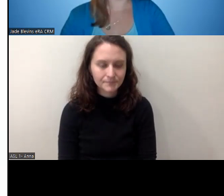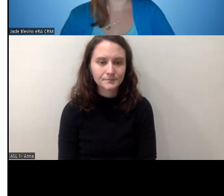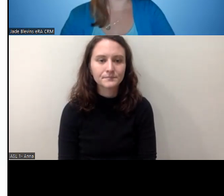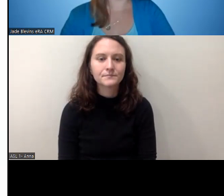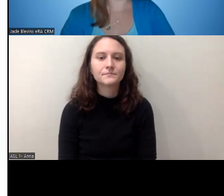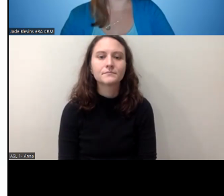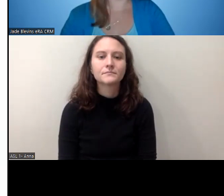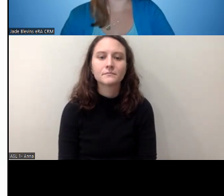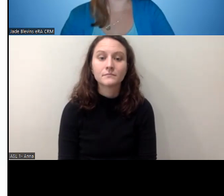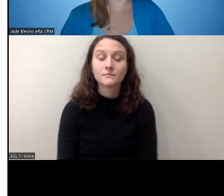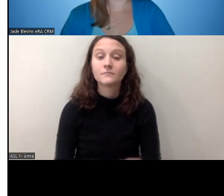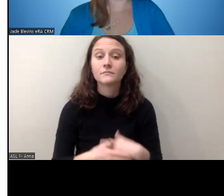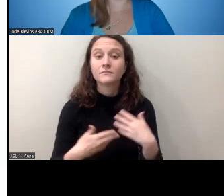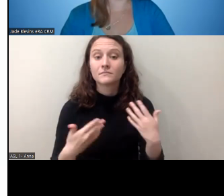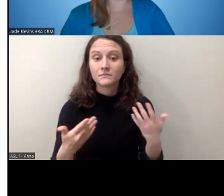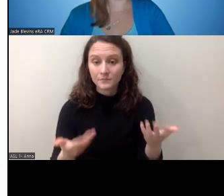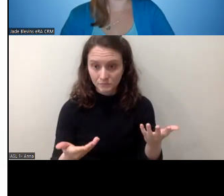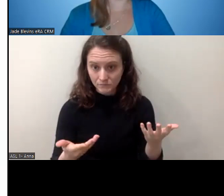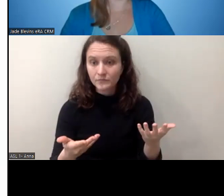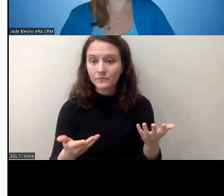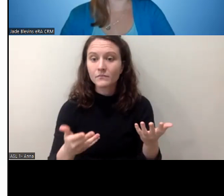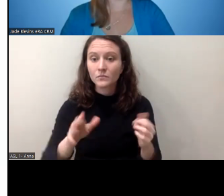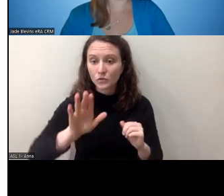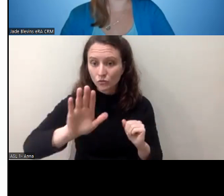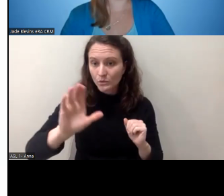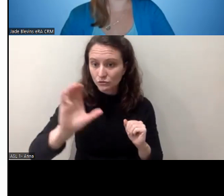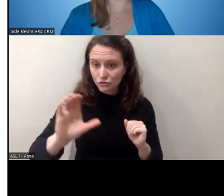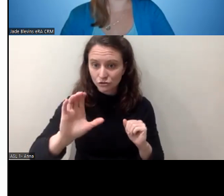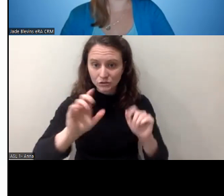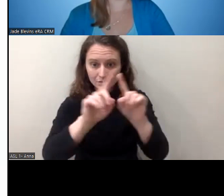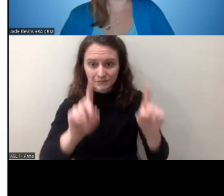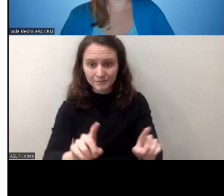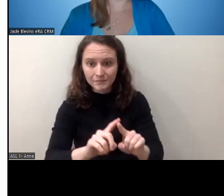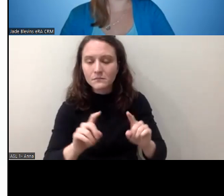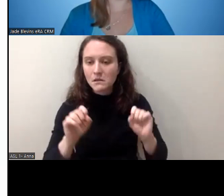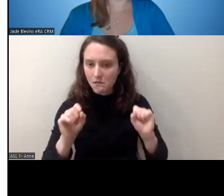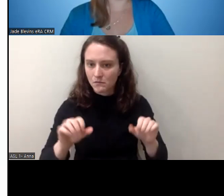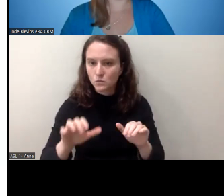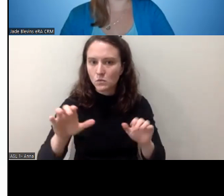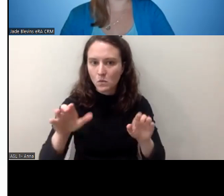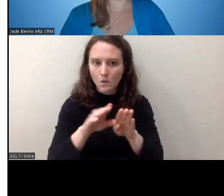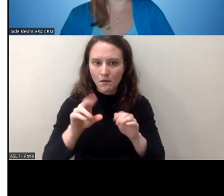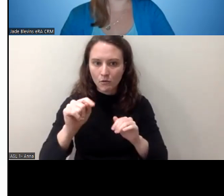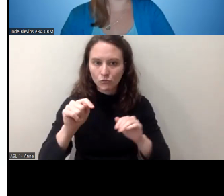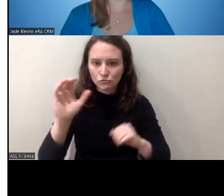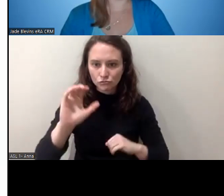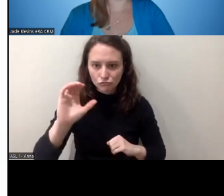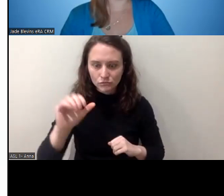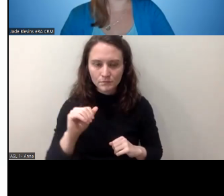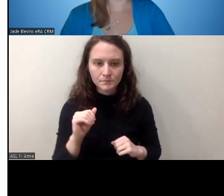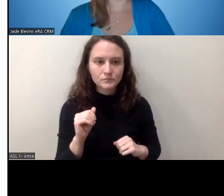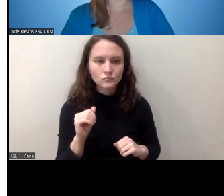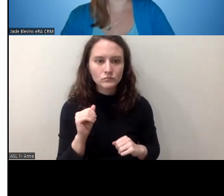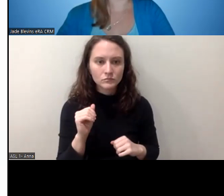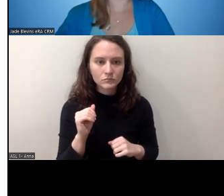So when you come into your search, you can do a closeout search. You can limit, you can